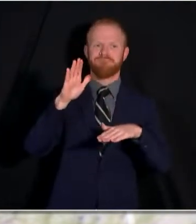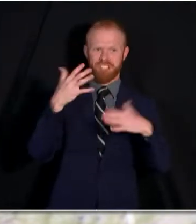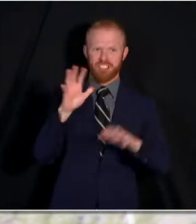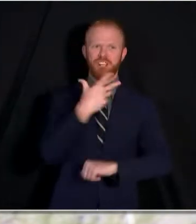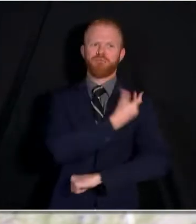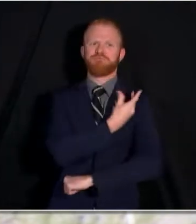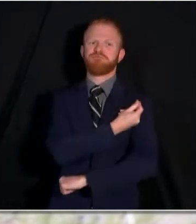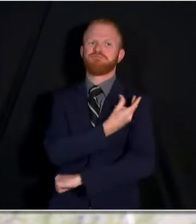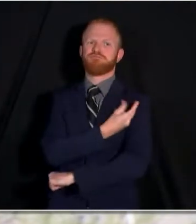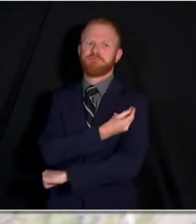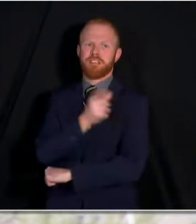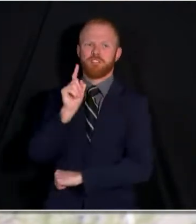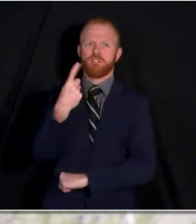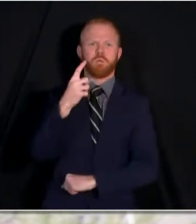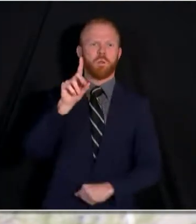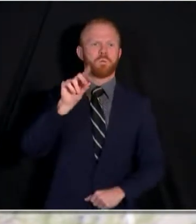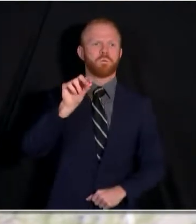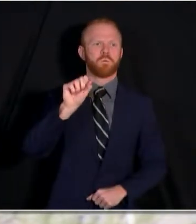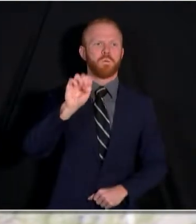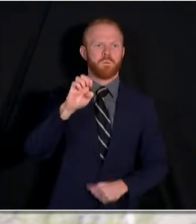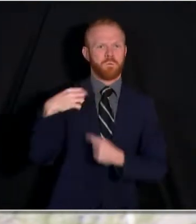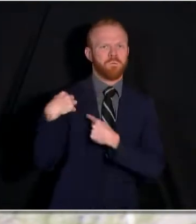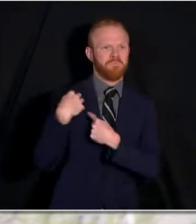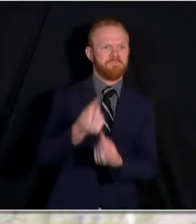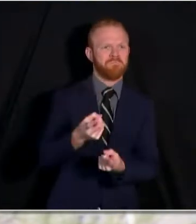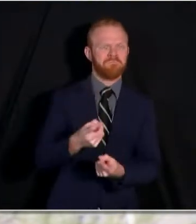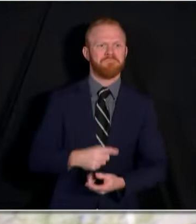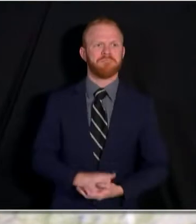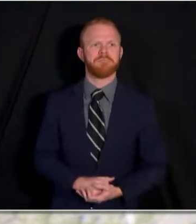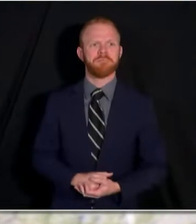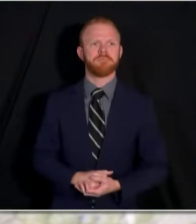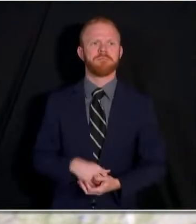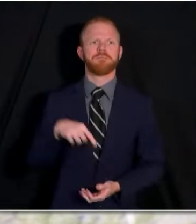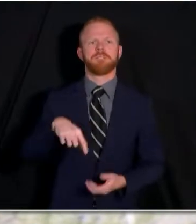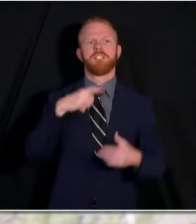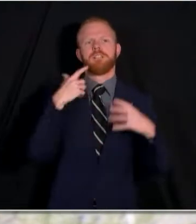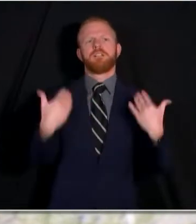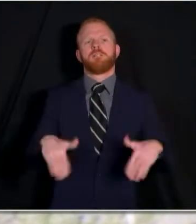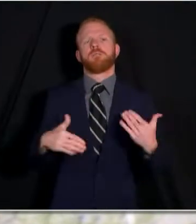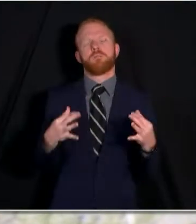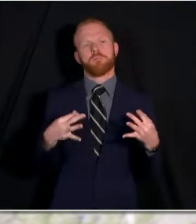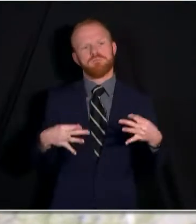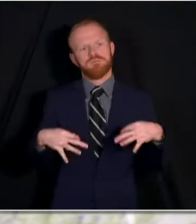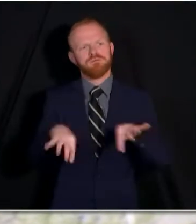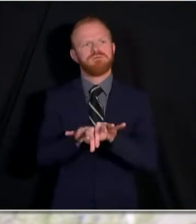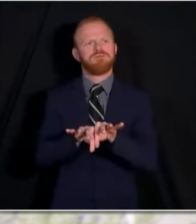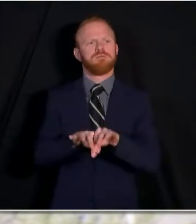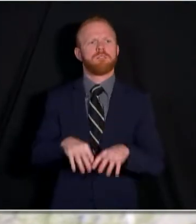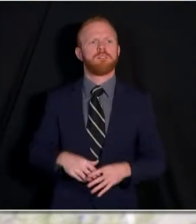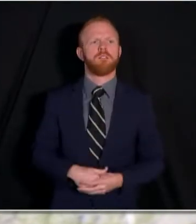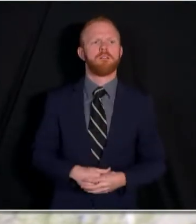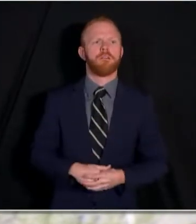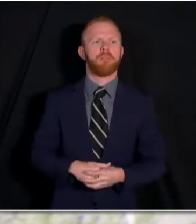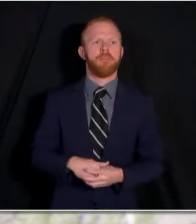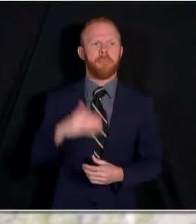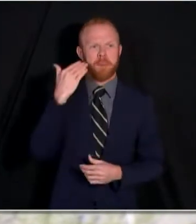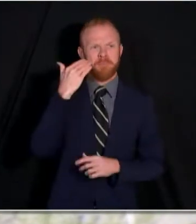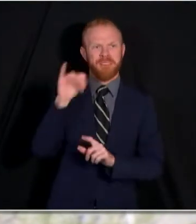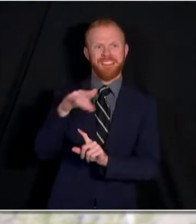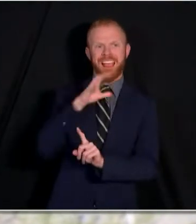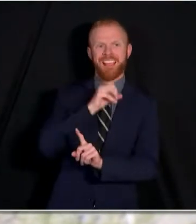of COVID-19 vaccine. This is so important given that age is one of the main factors that leads